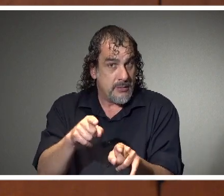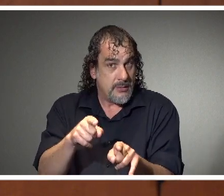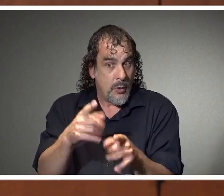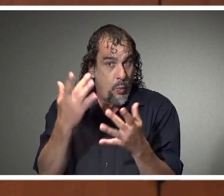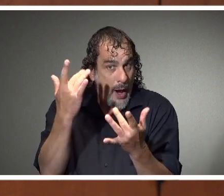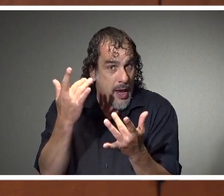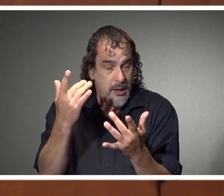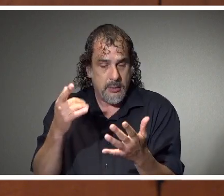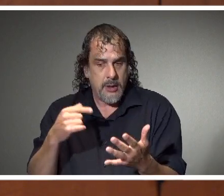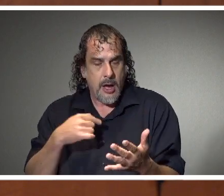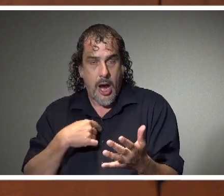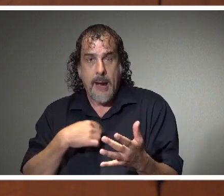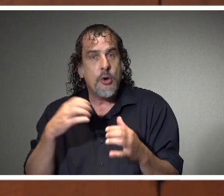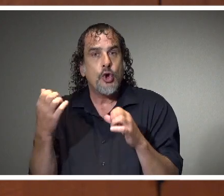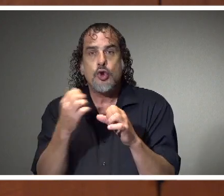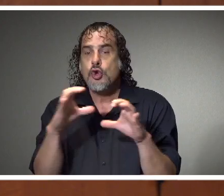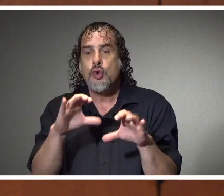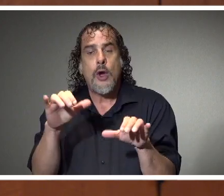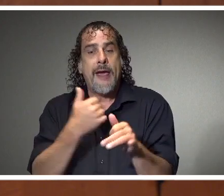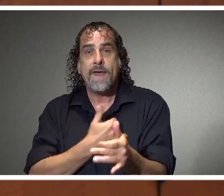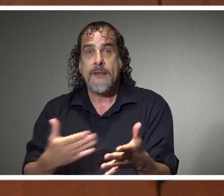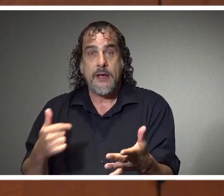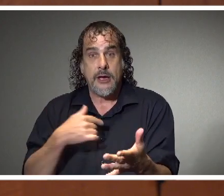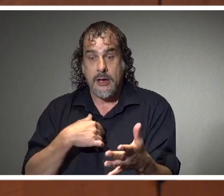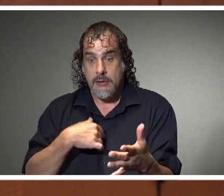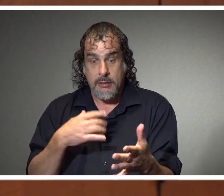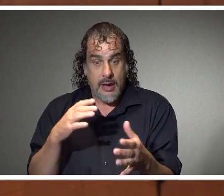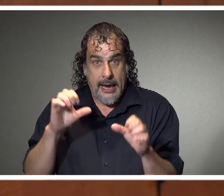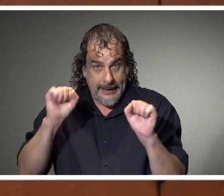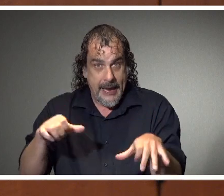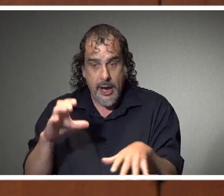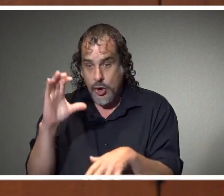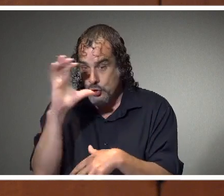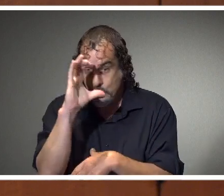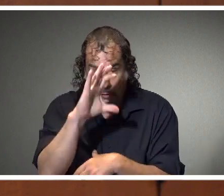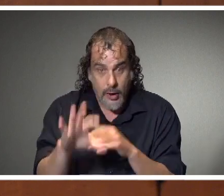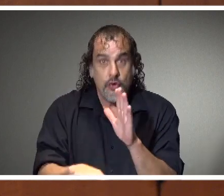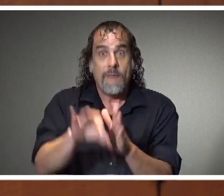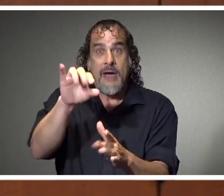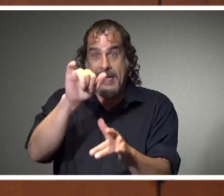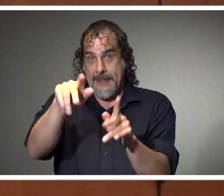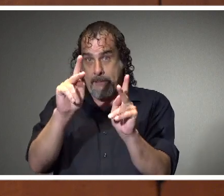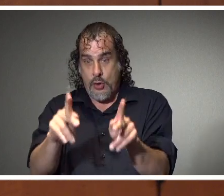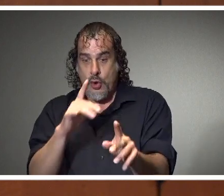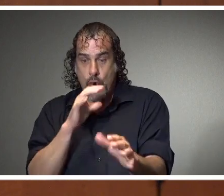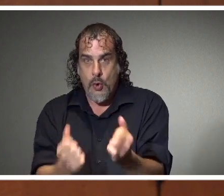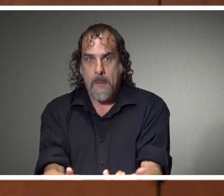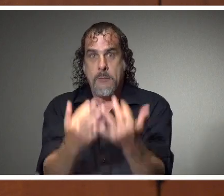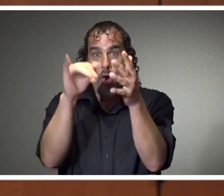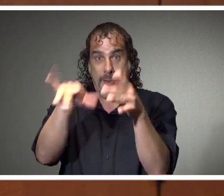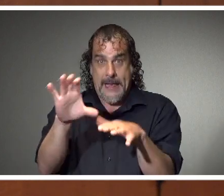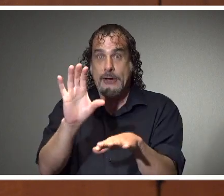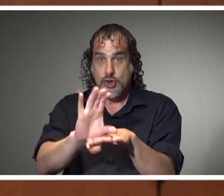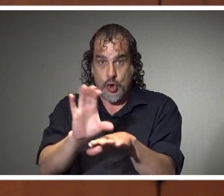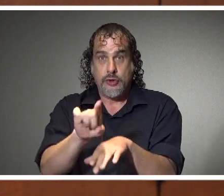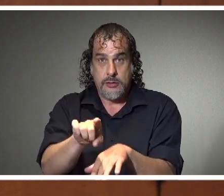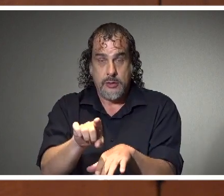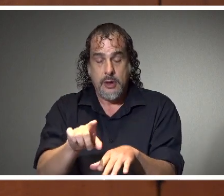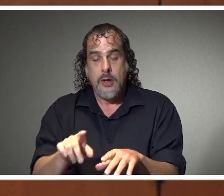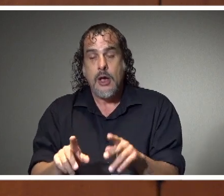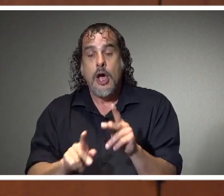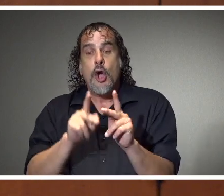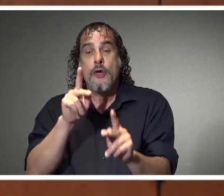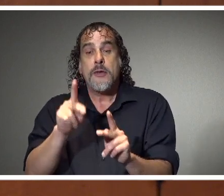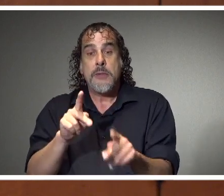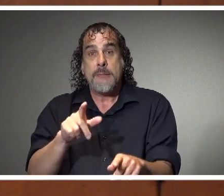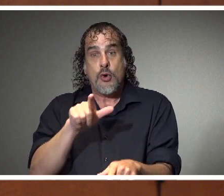to do everything in our power to find whomever burned this church down. To the people who attend this